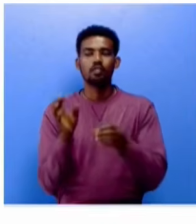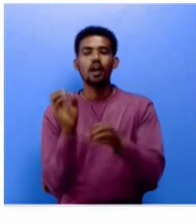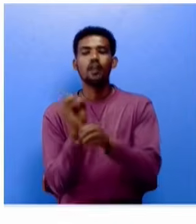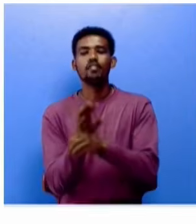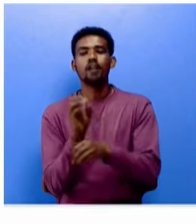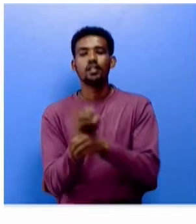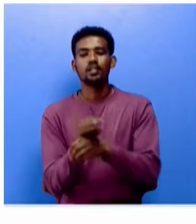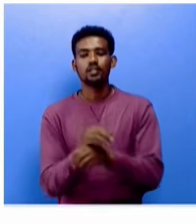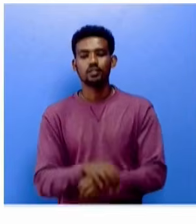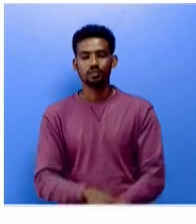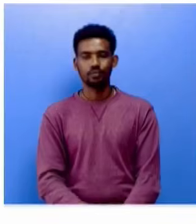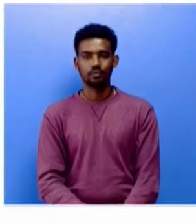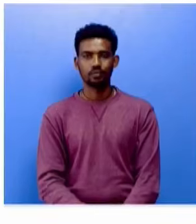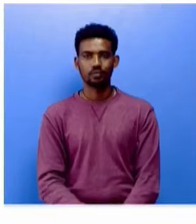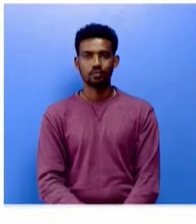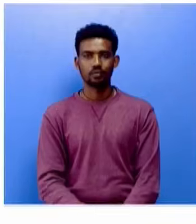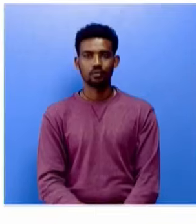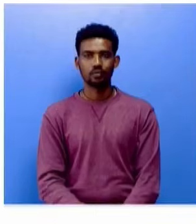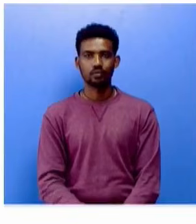advice.